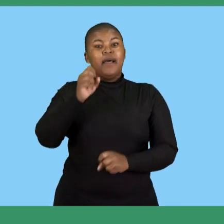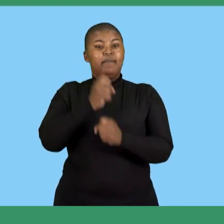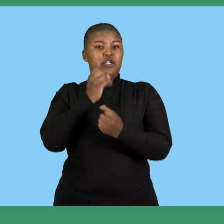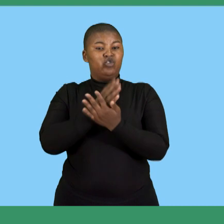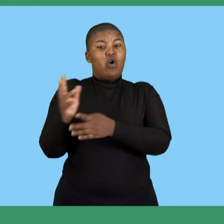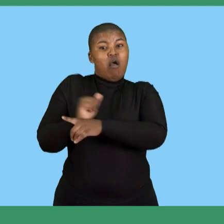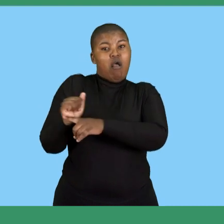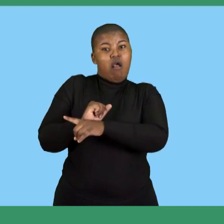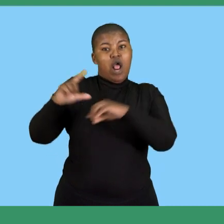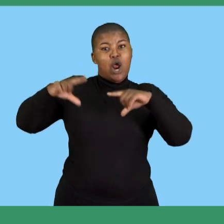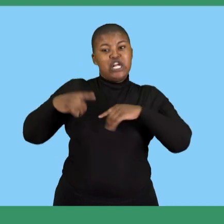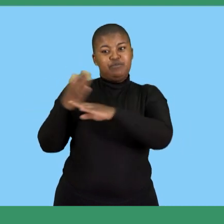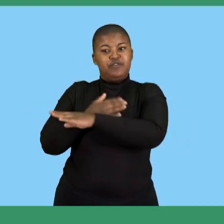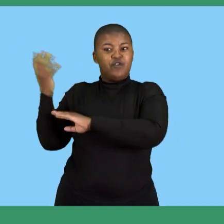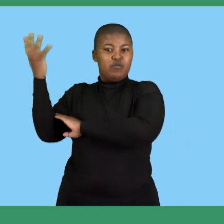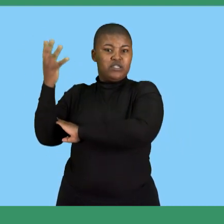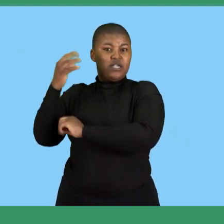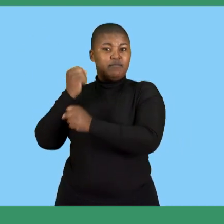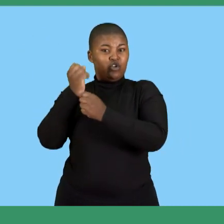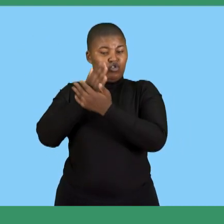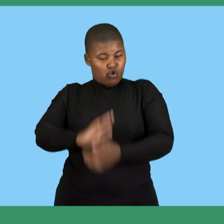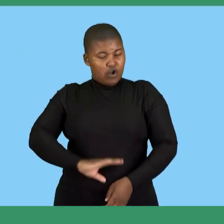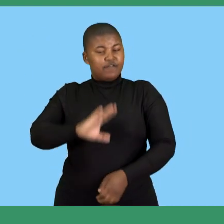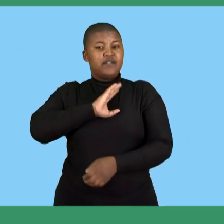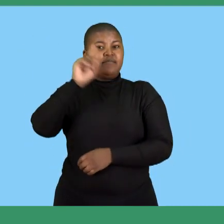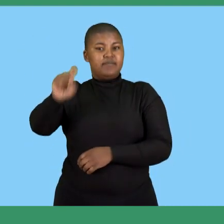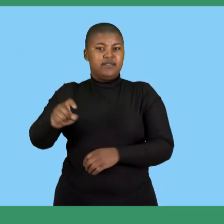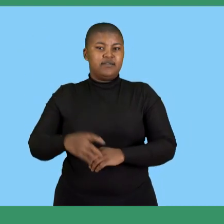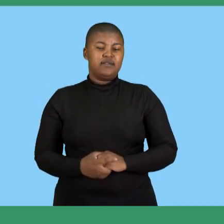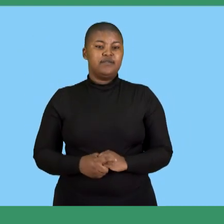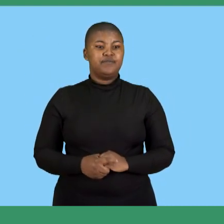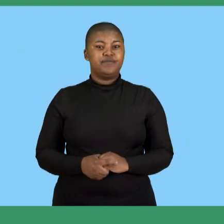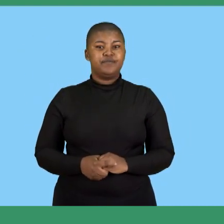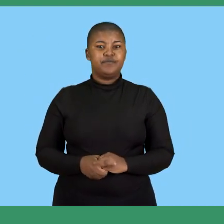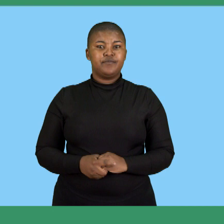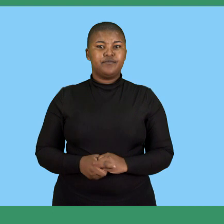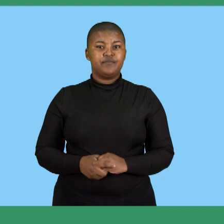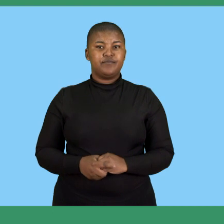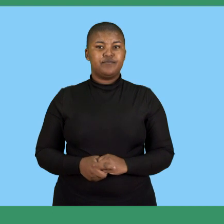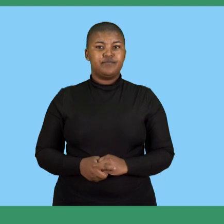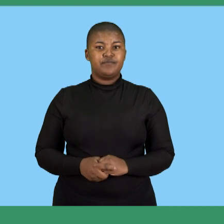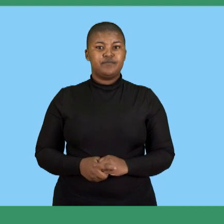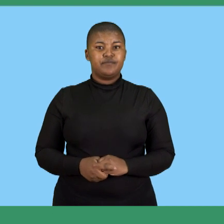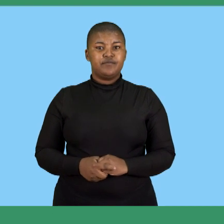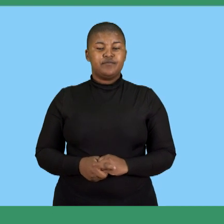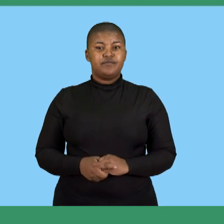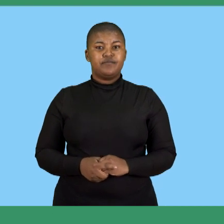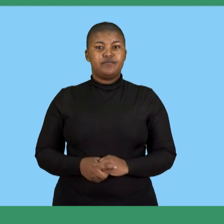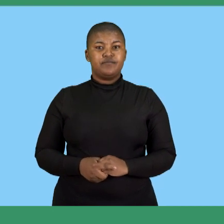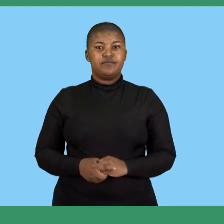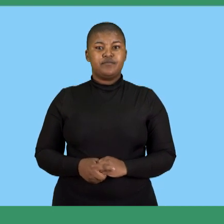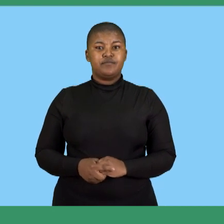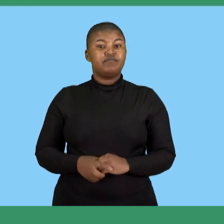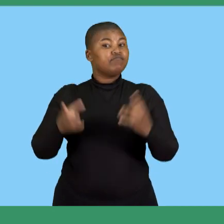And then he should also rehearse to ensure that he has a confident presentation during the day of the